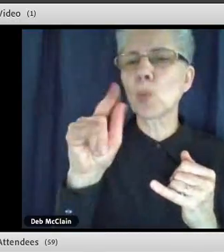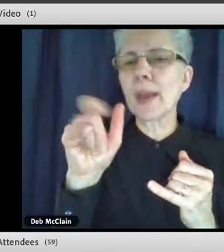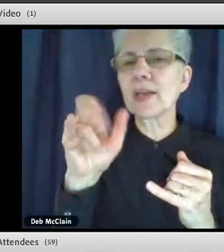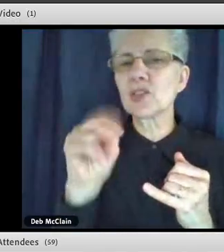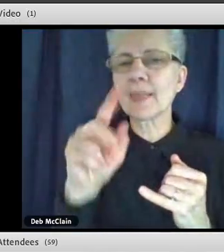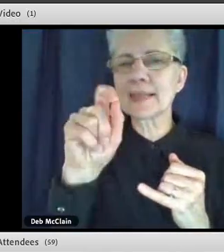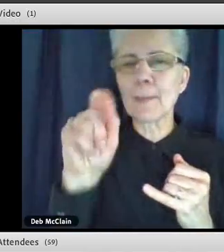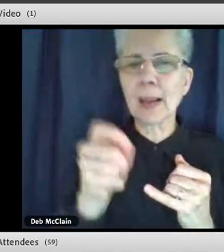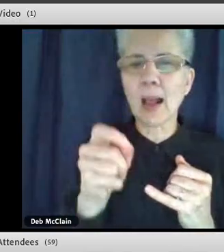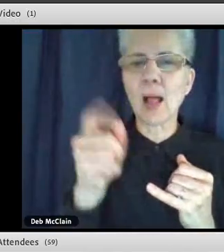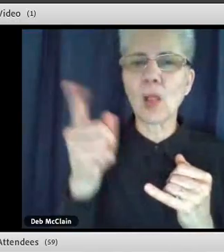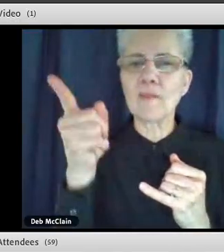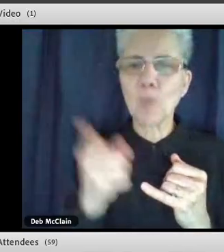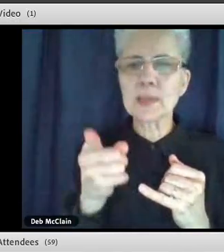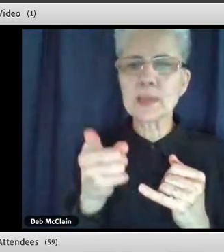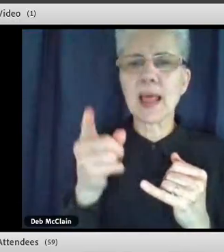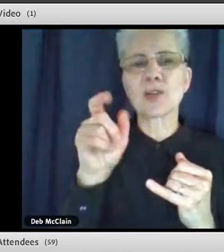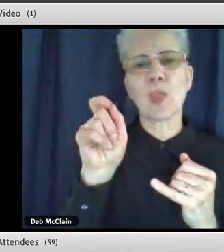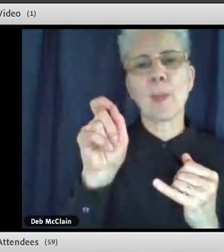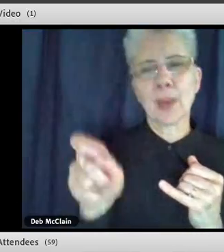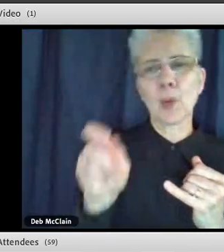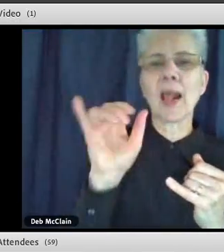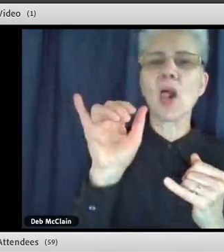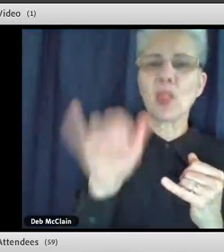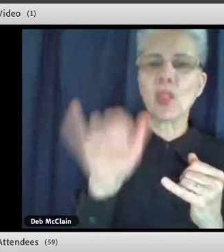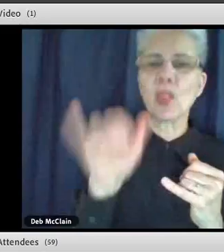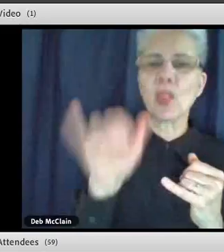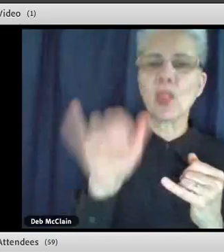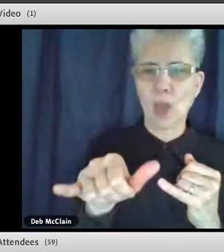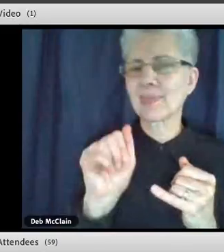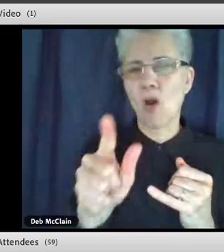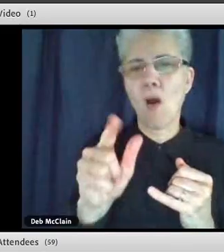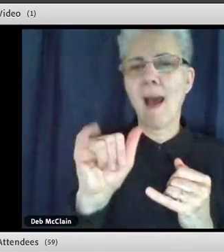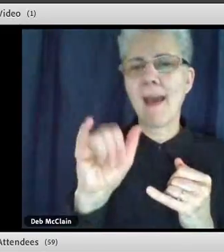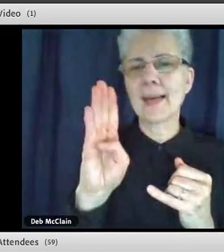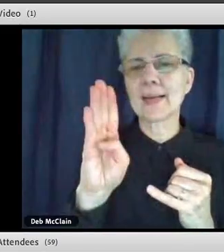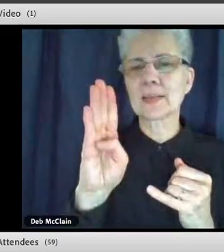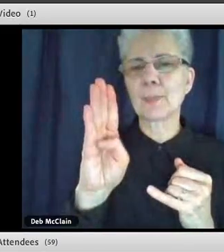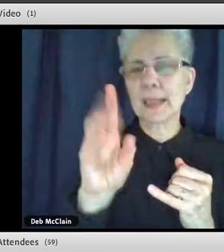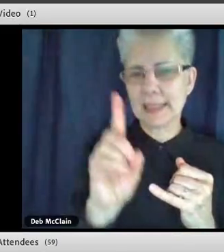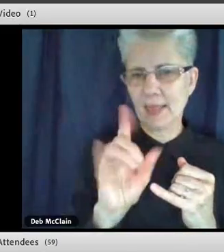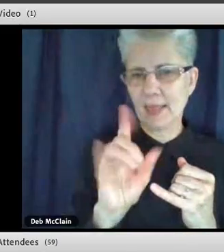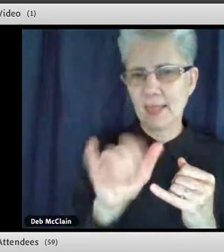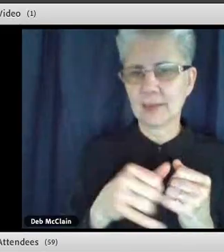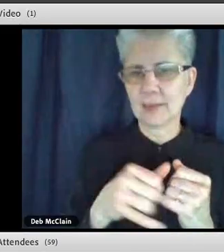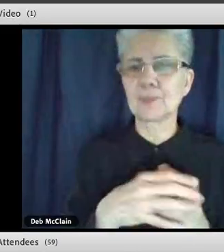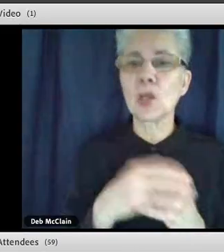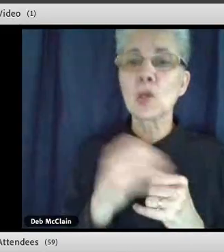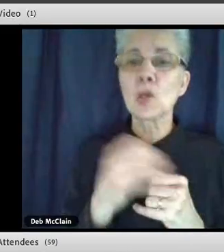and the forward slash and the period. That's all what's called ISBD. Okay, so